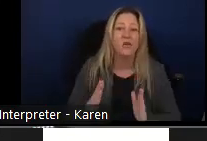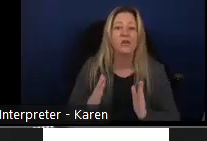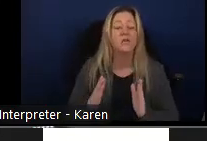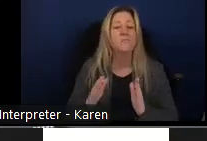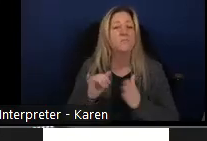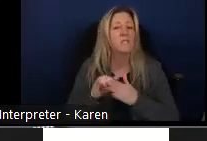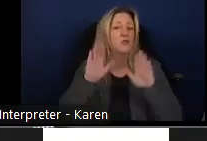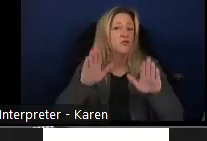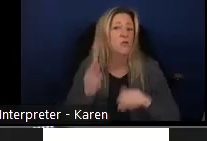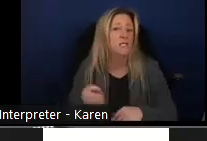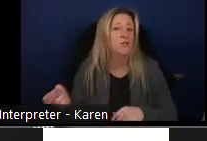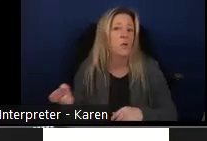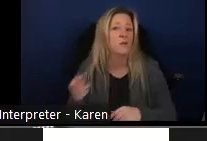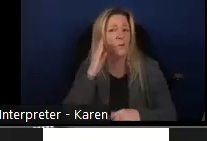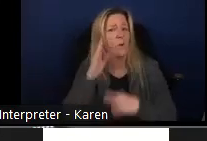resource.